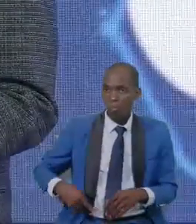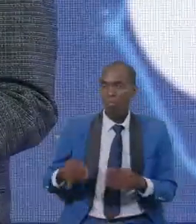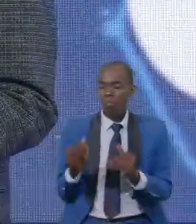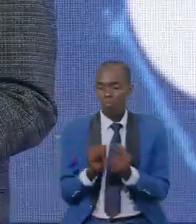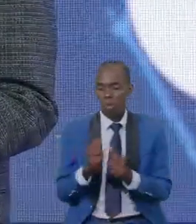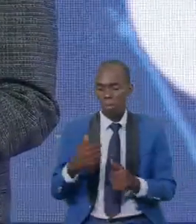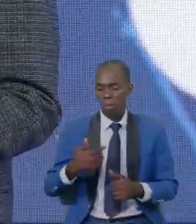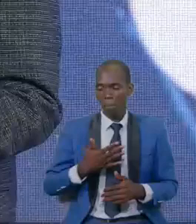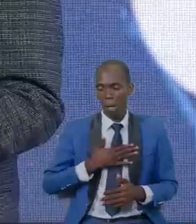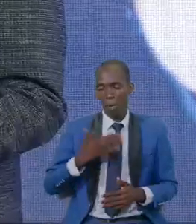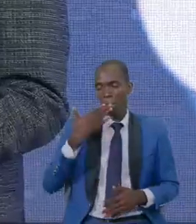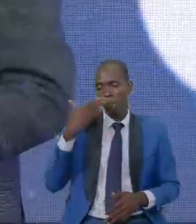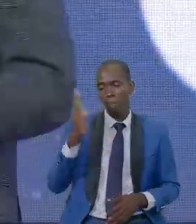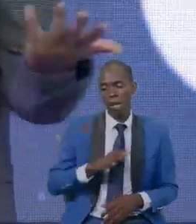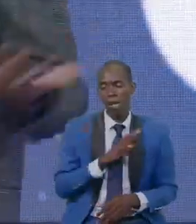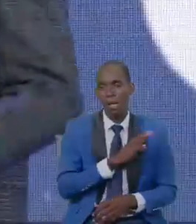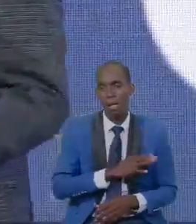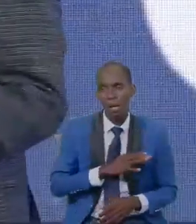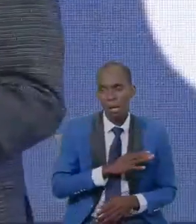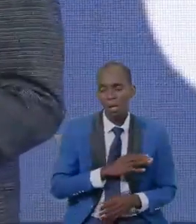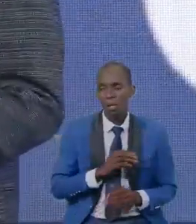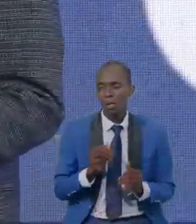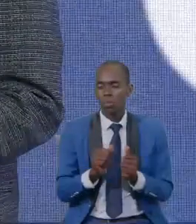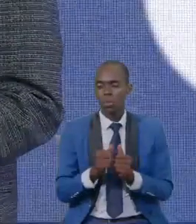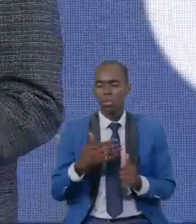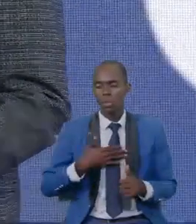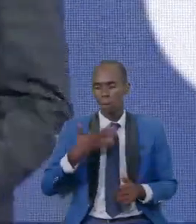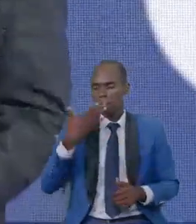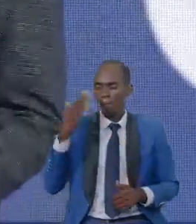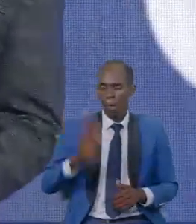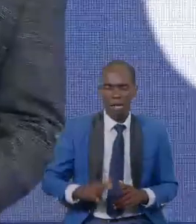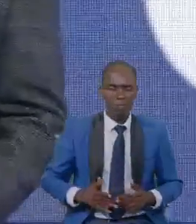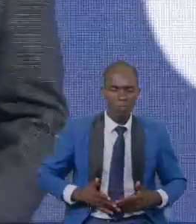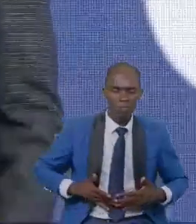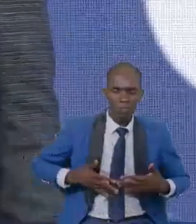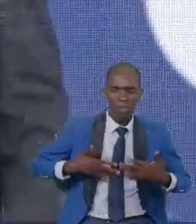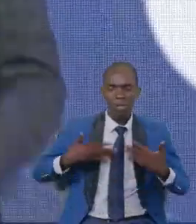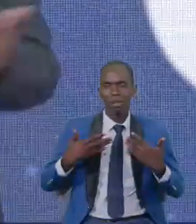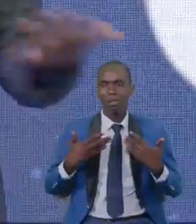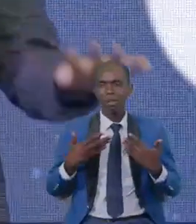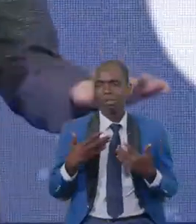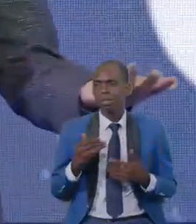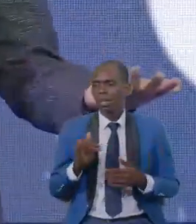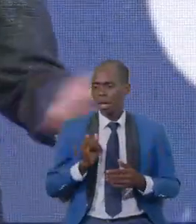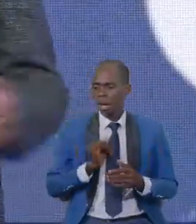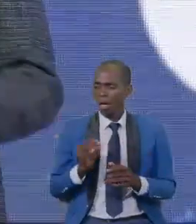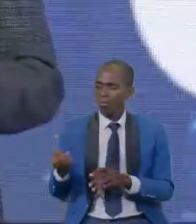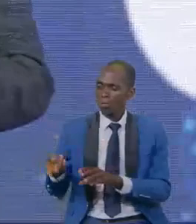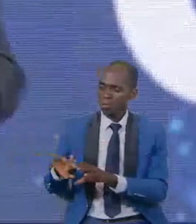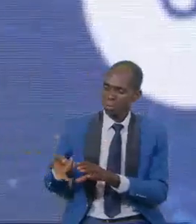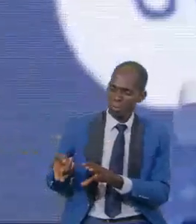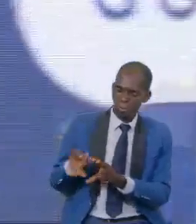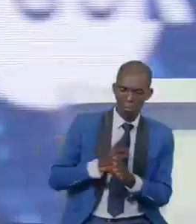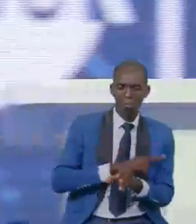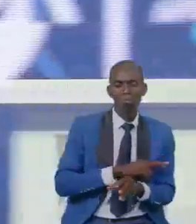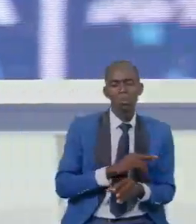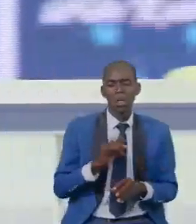character, with my bad lifestyle, I came out from the prince. He gave me nothing.